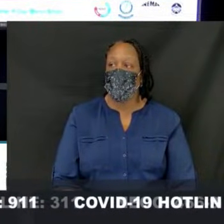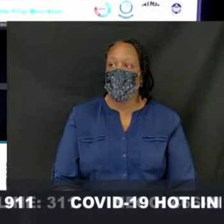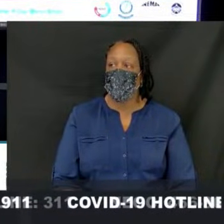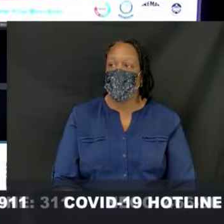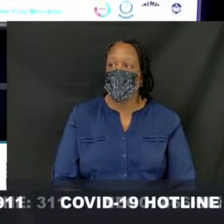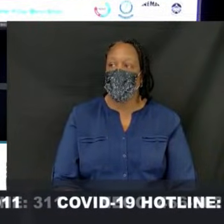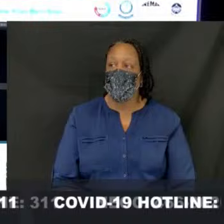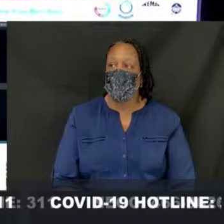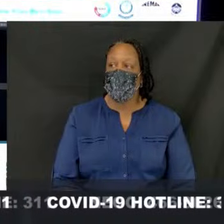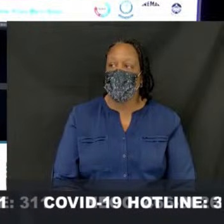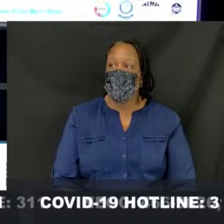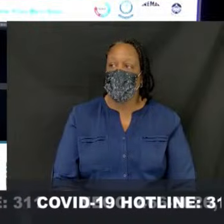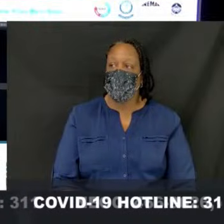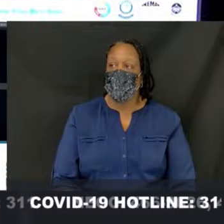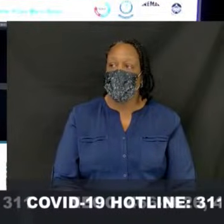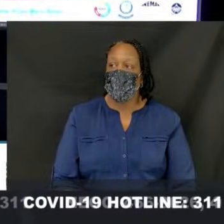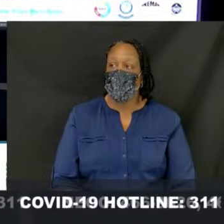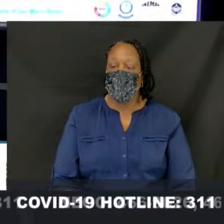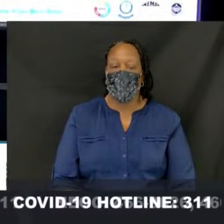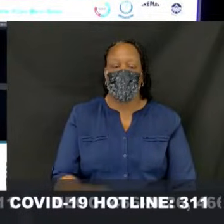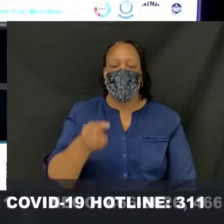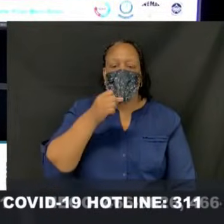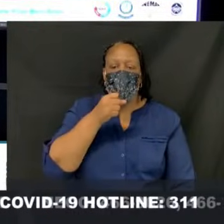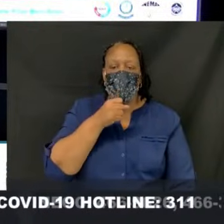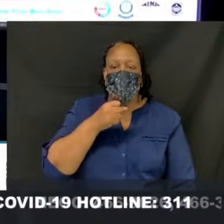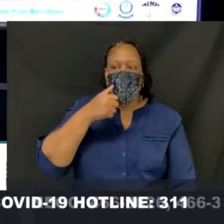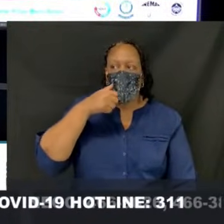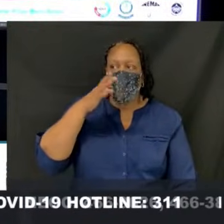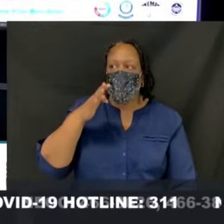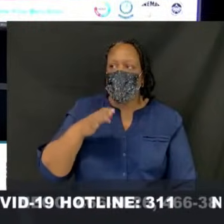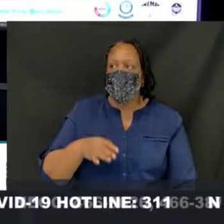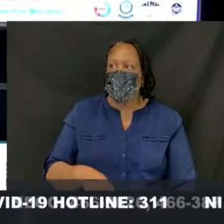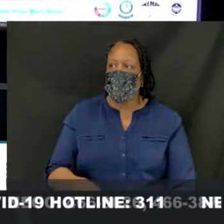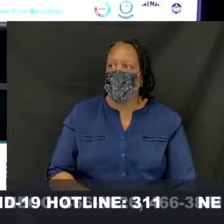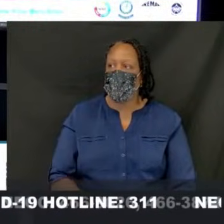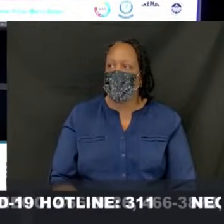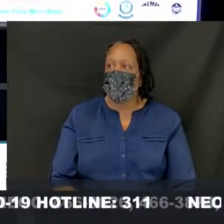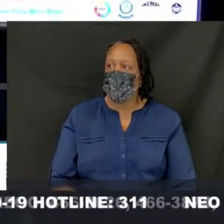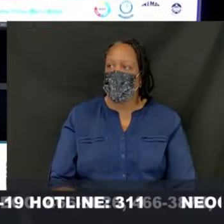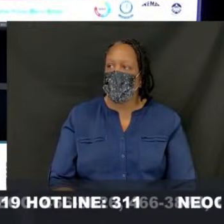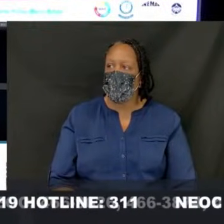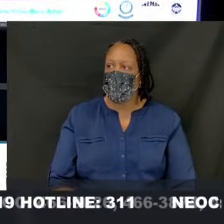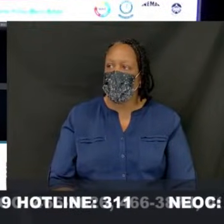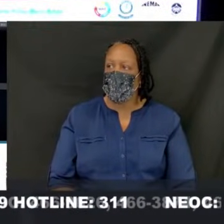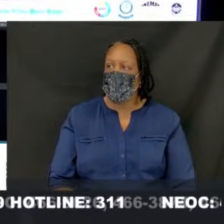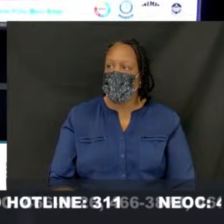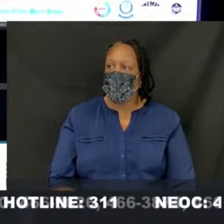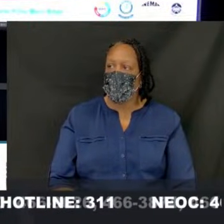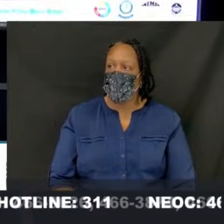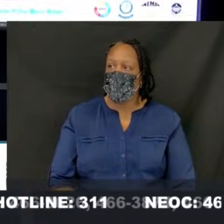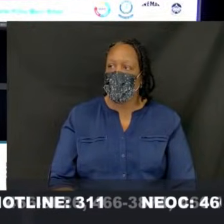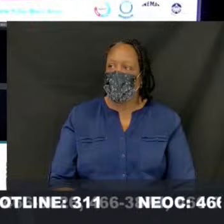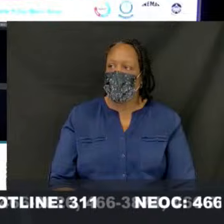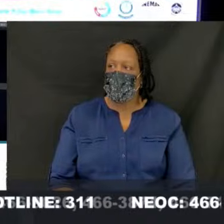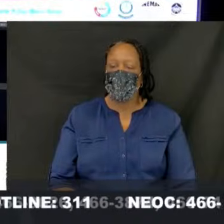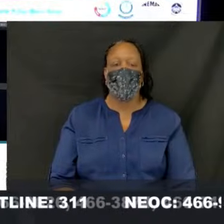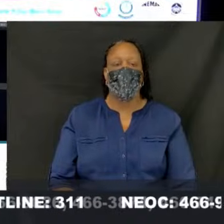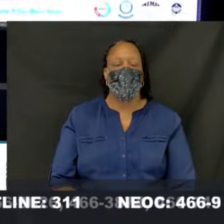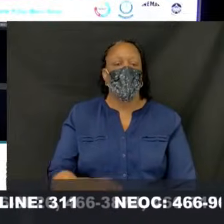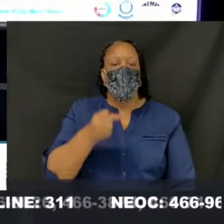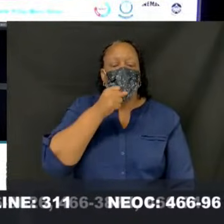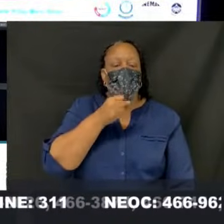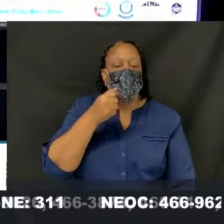to wear his mask, and the driver responded by saying, is you stop me, what you stop me for then? So I don't think that's